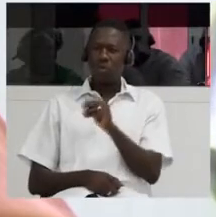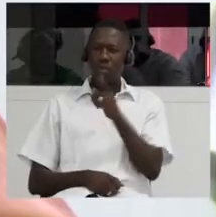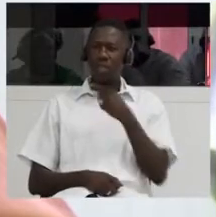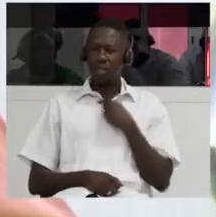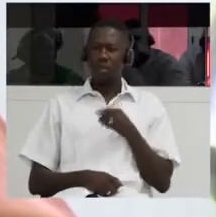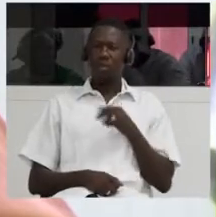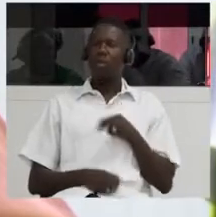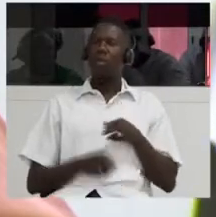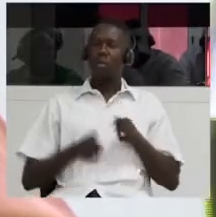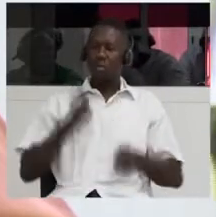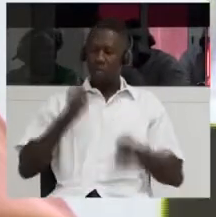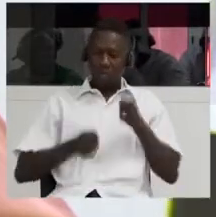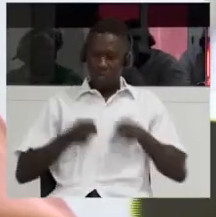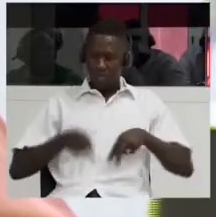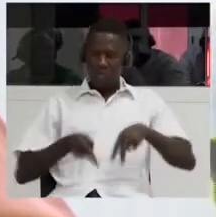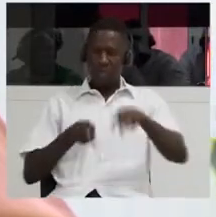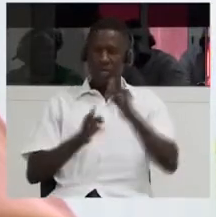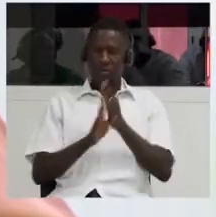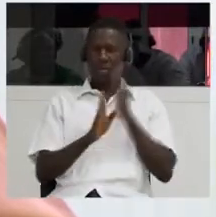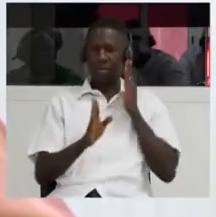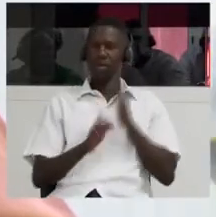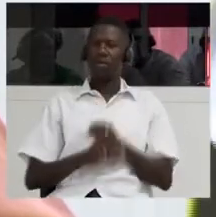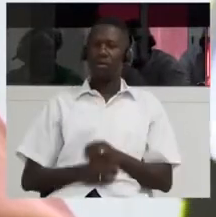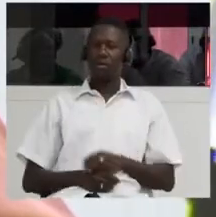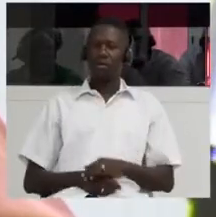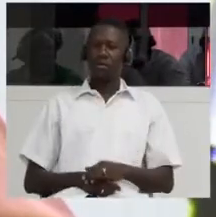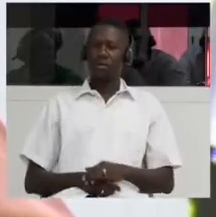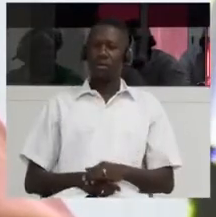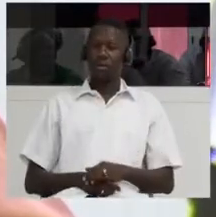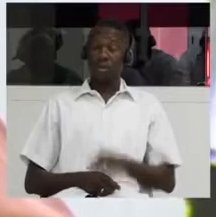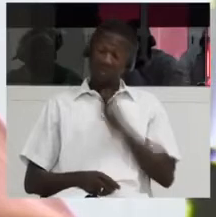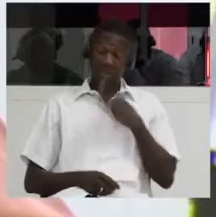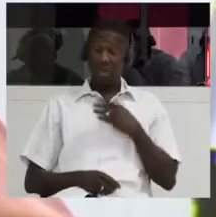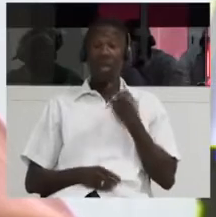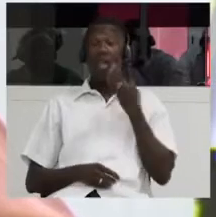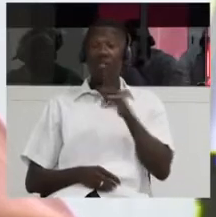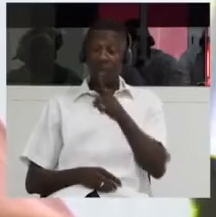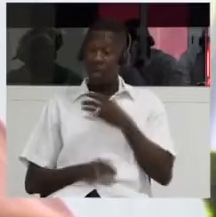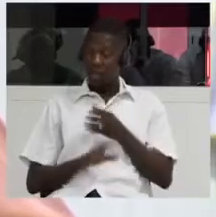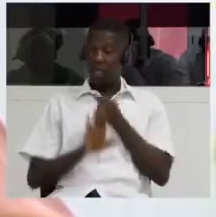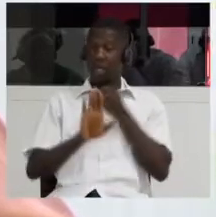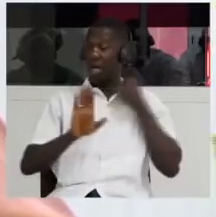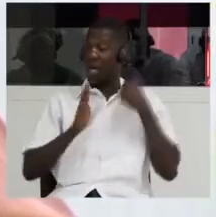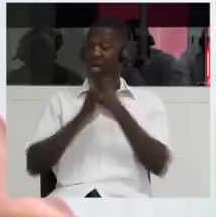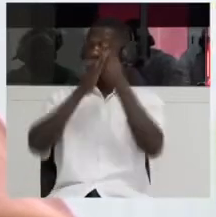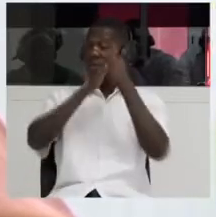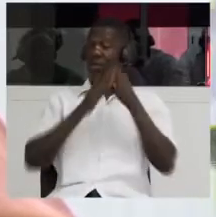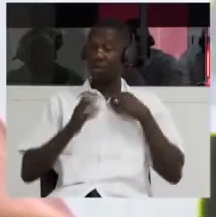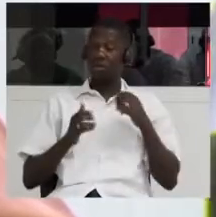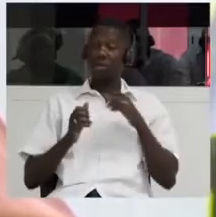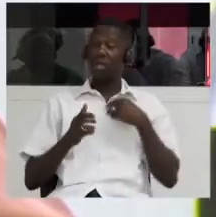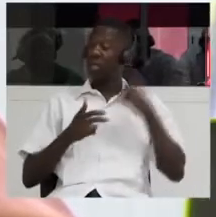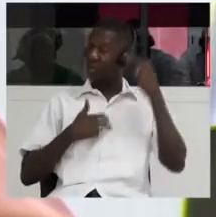of honor at the airport? So in case there was an attack, their intention, so in case it have fulfilled, we were